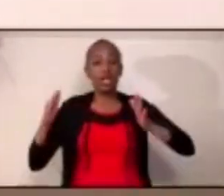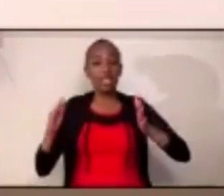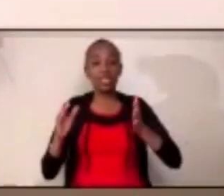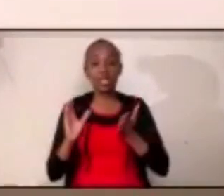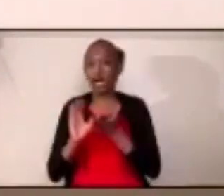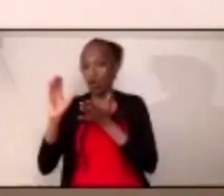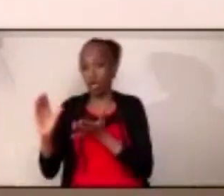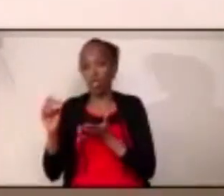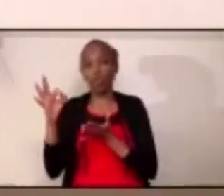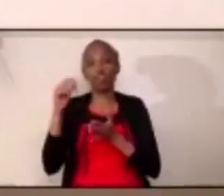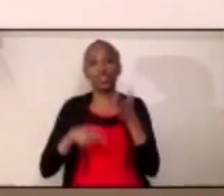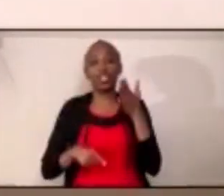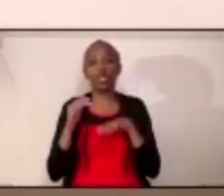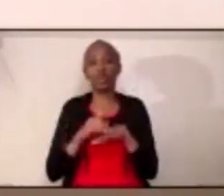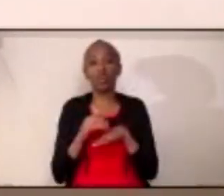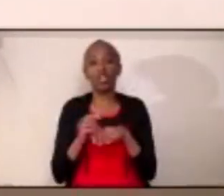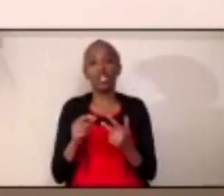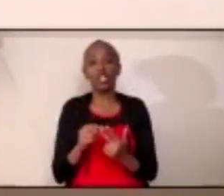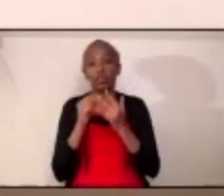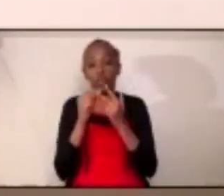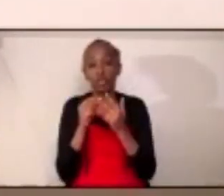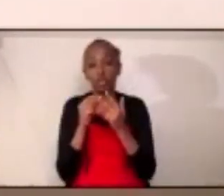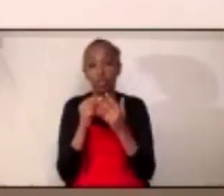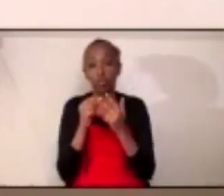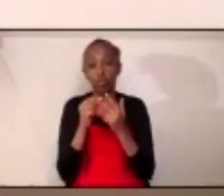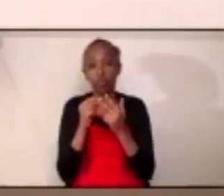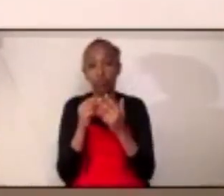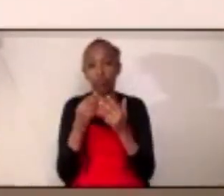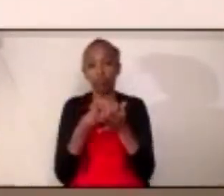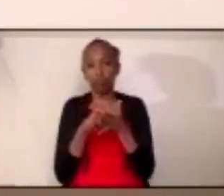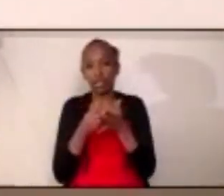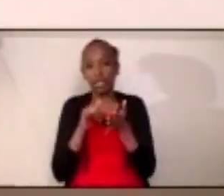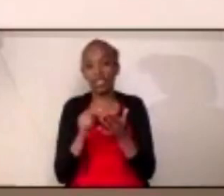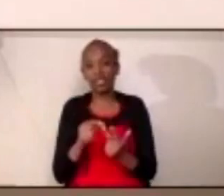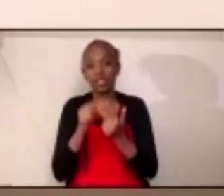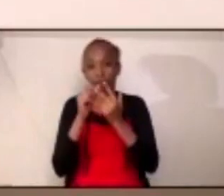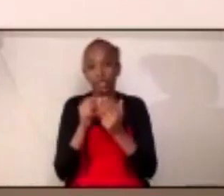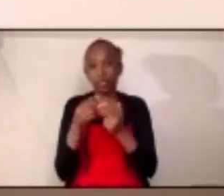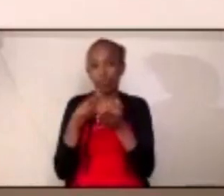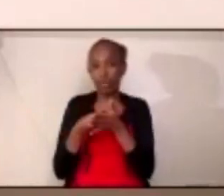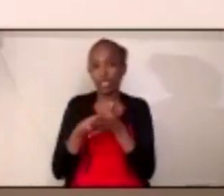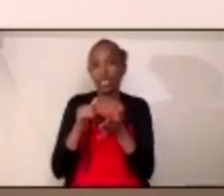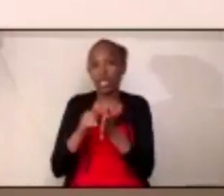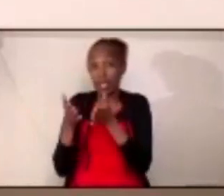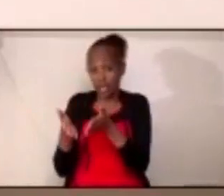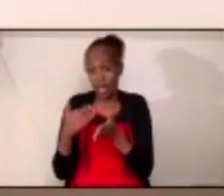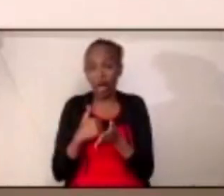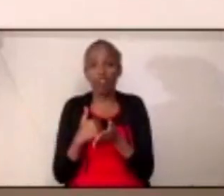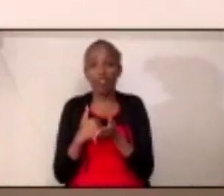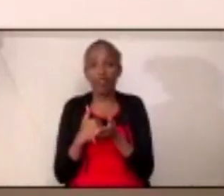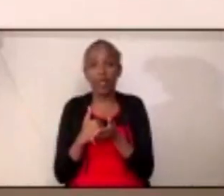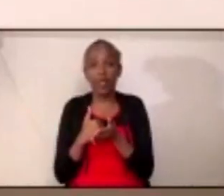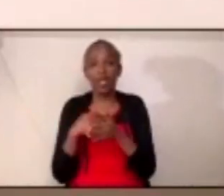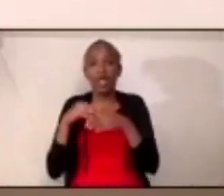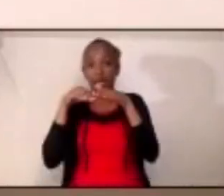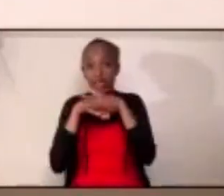allocation of what they call the special drawing rights, which is a special currency, a reserve currency that is available and